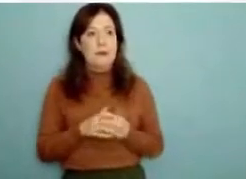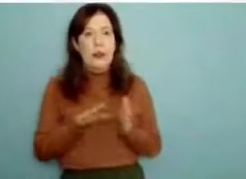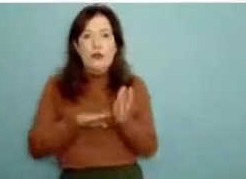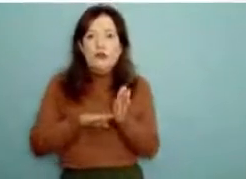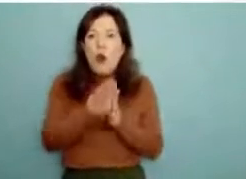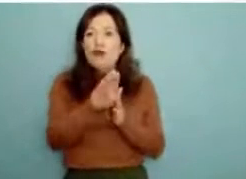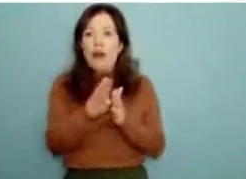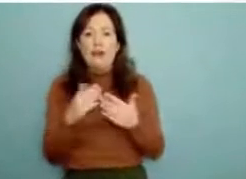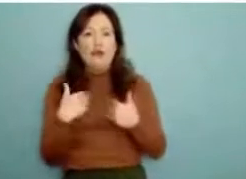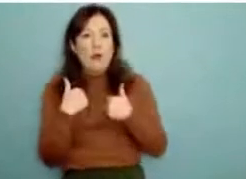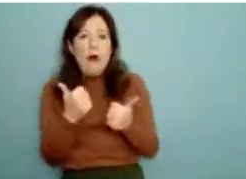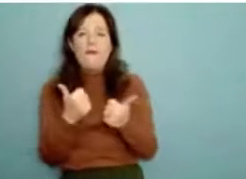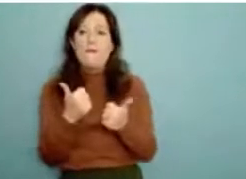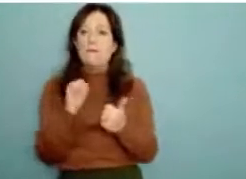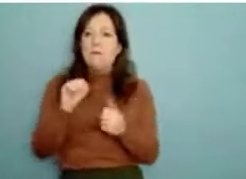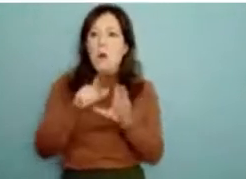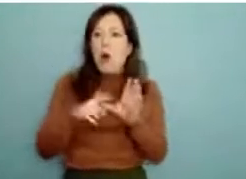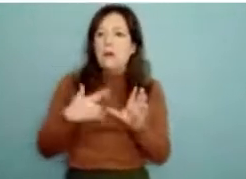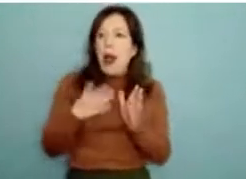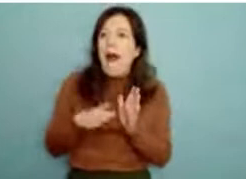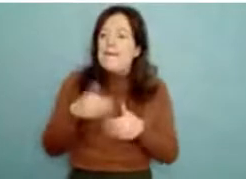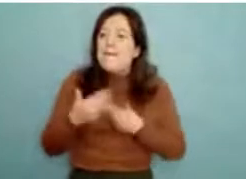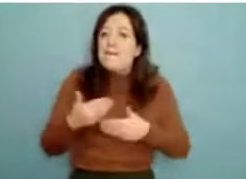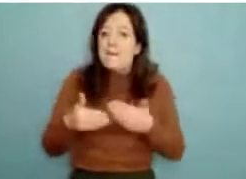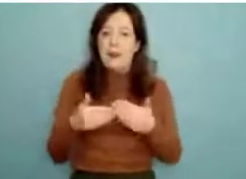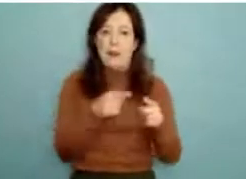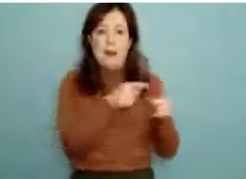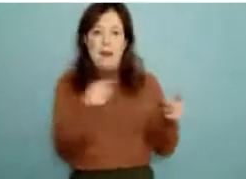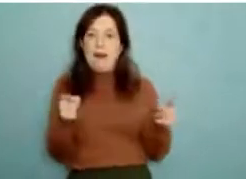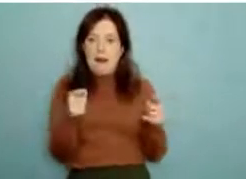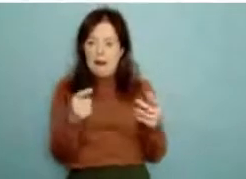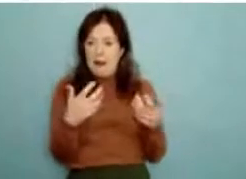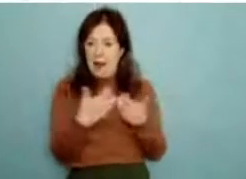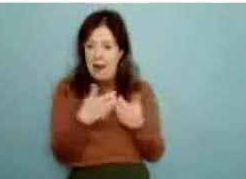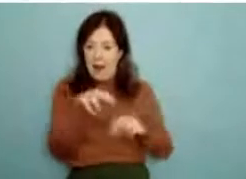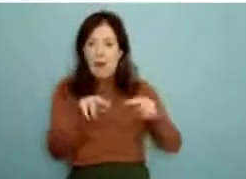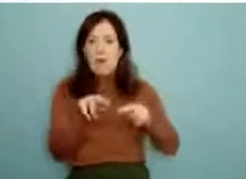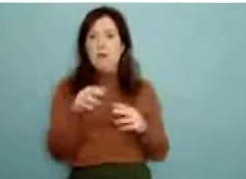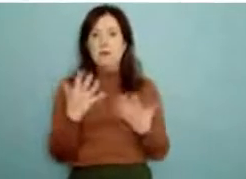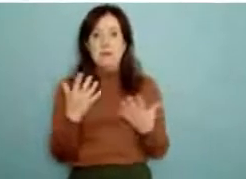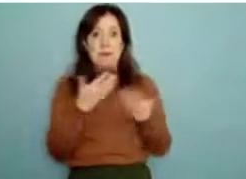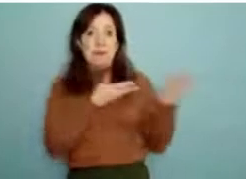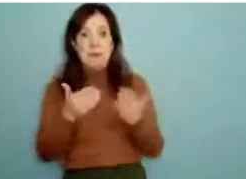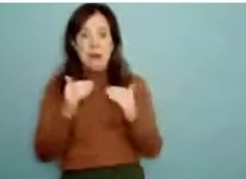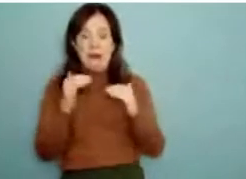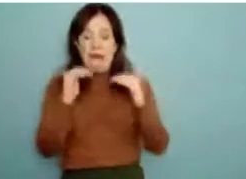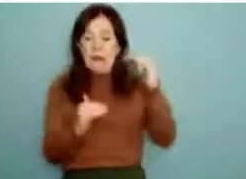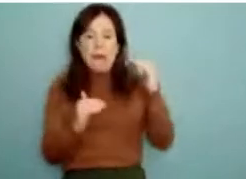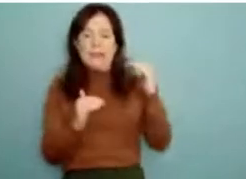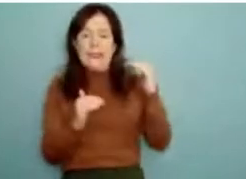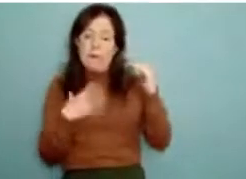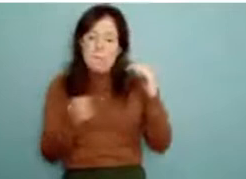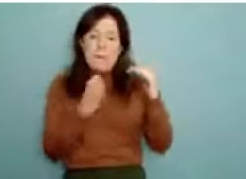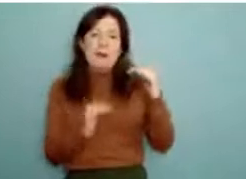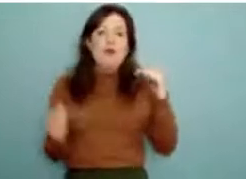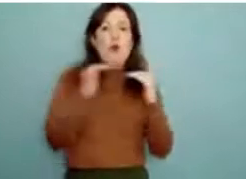and quality of life and tackling inequality of outcomes. Measures can really help us to do this.